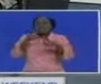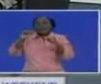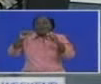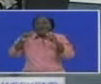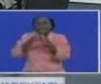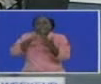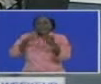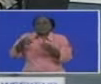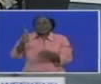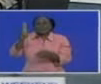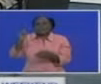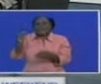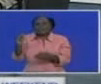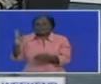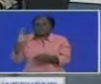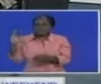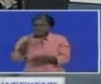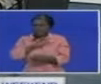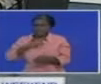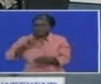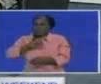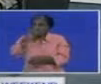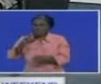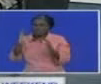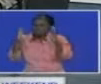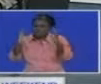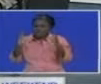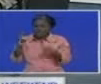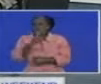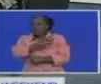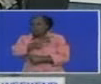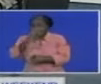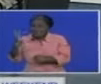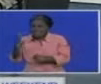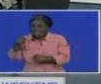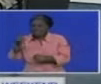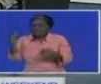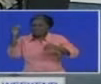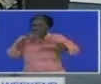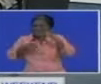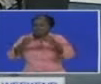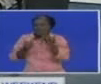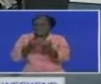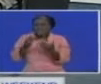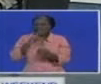UN Security Council. And the big question that everybody asks is, was the West obliged to vote in favor of